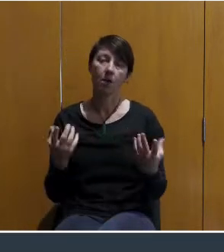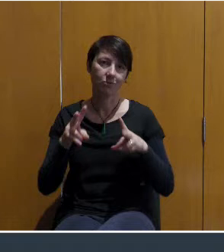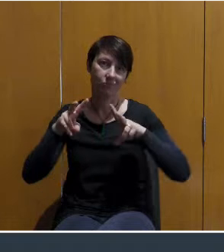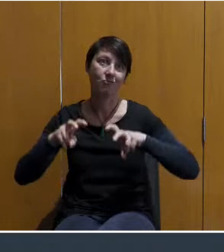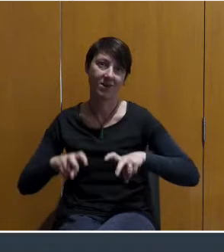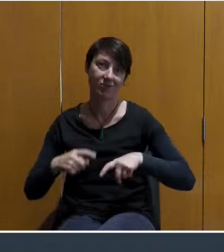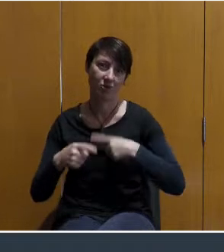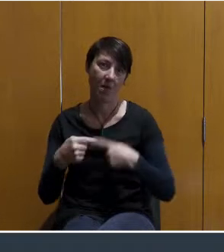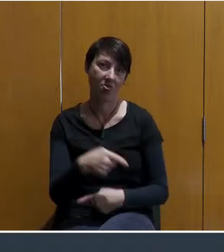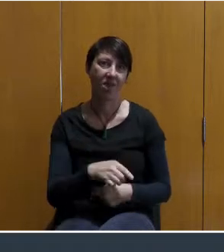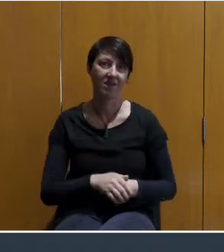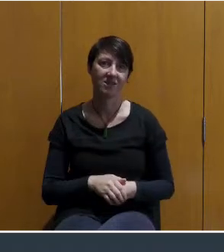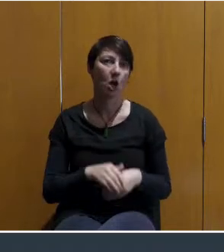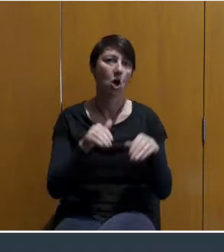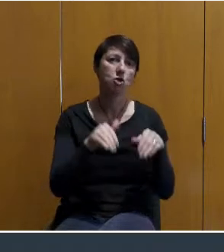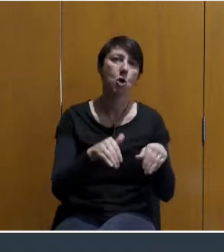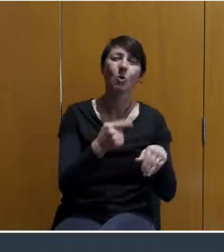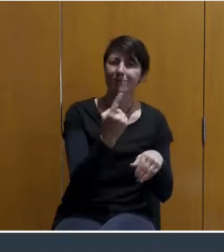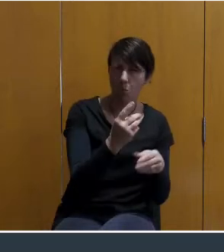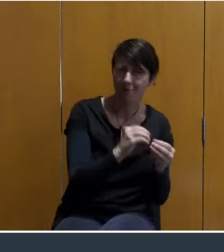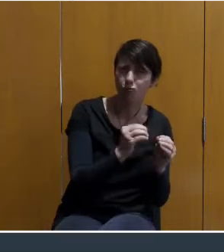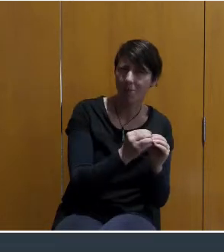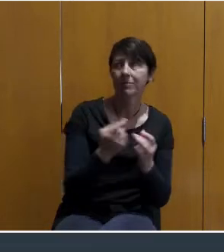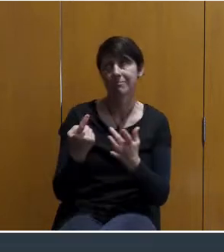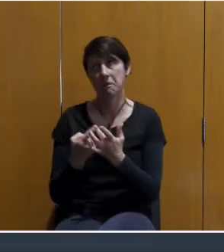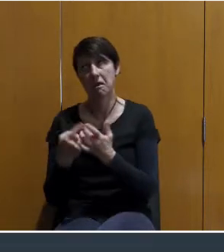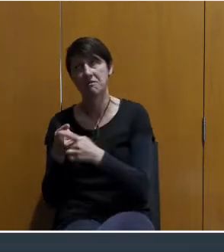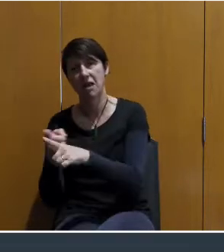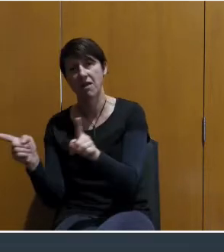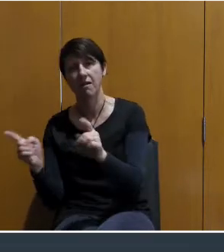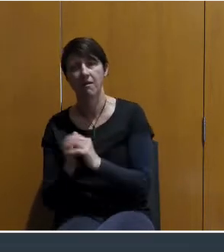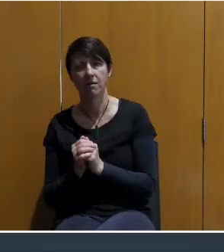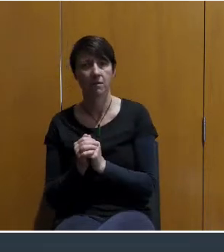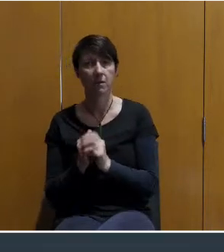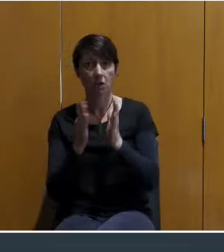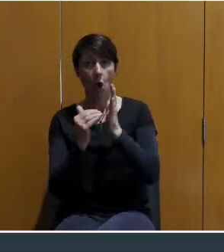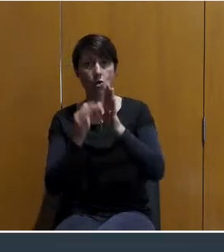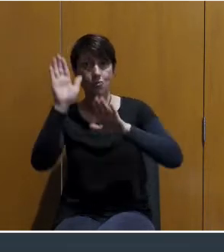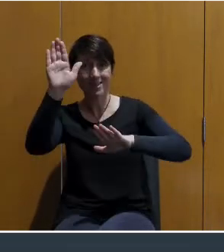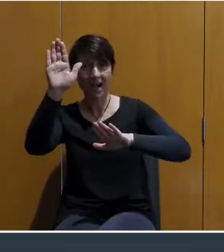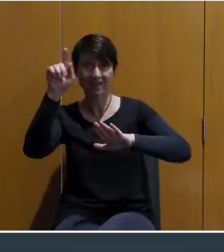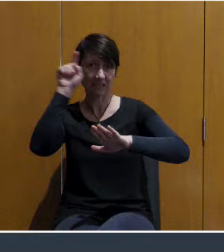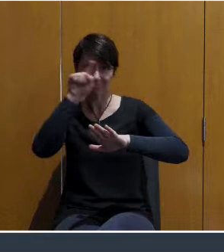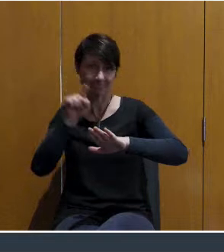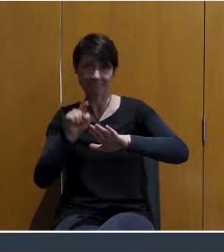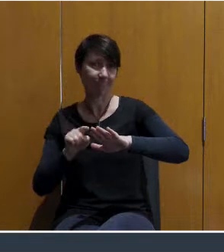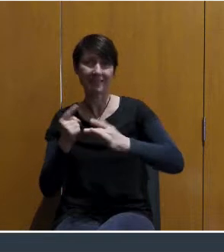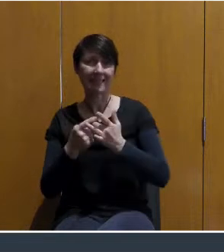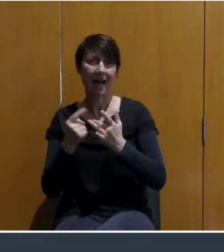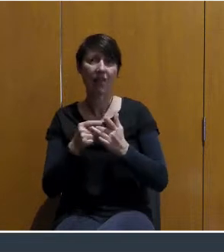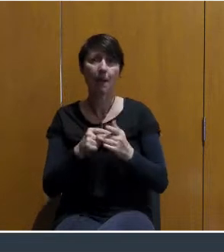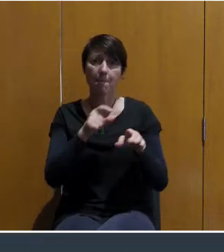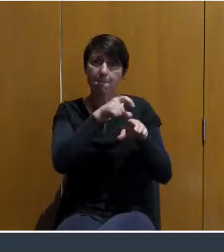one of the things I'm looking at, because banded dotterels throughout New Zealand are doing really quite badly. And it's